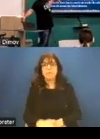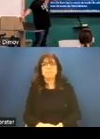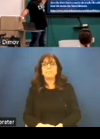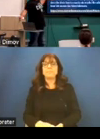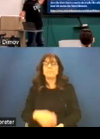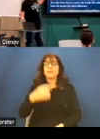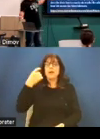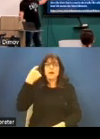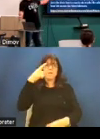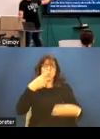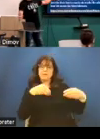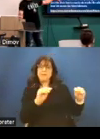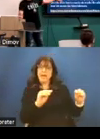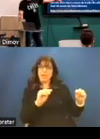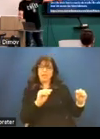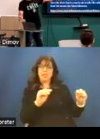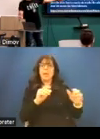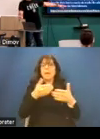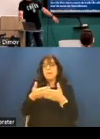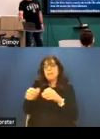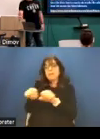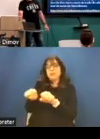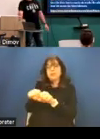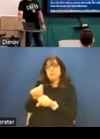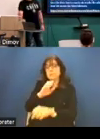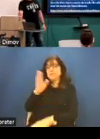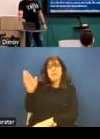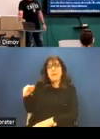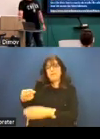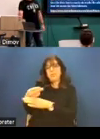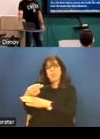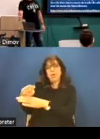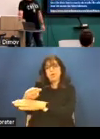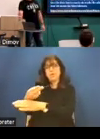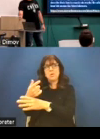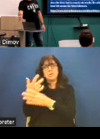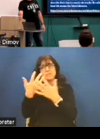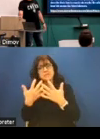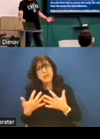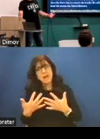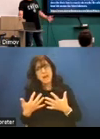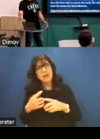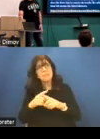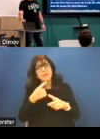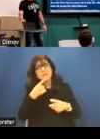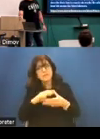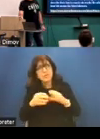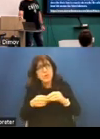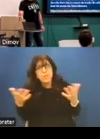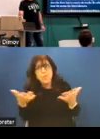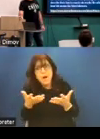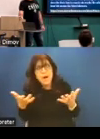"For sale, baby shoes, never worn." That's sad, right? But it tells a story. What story does it tell us?